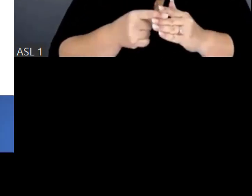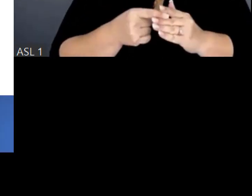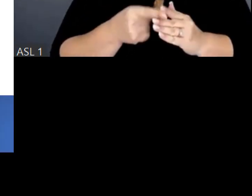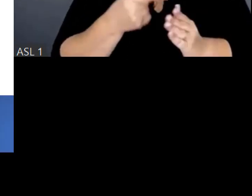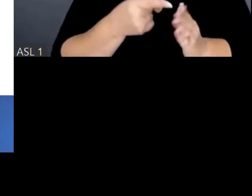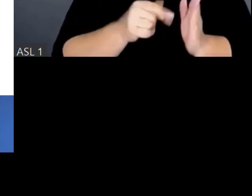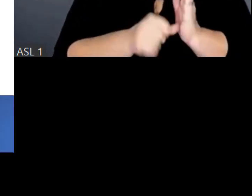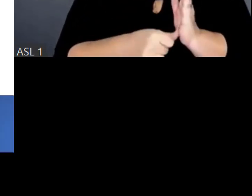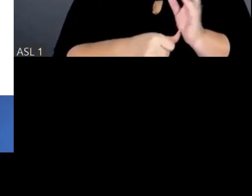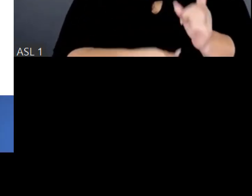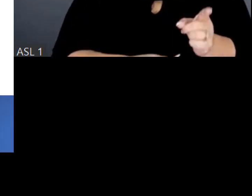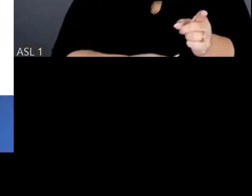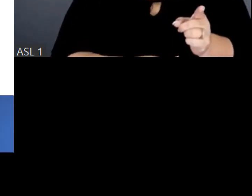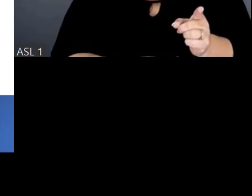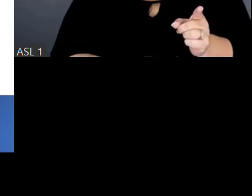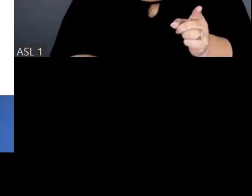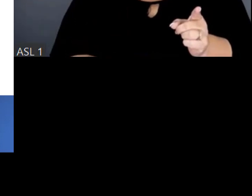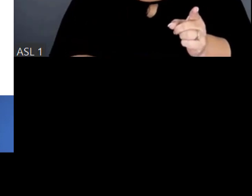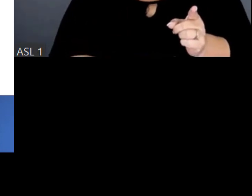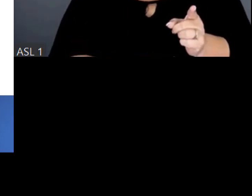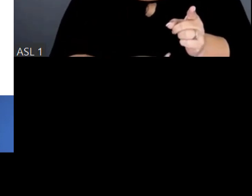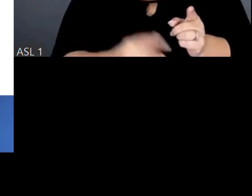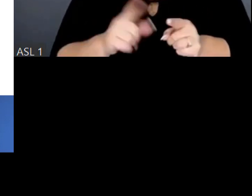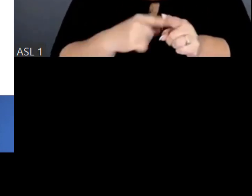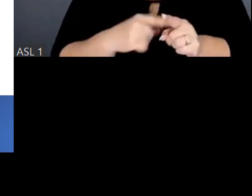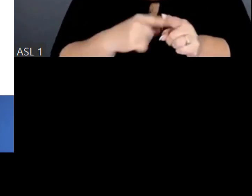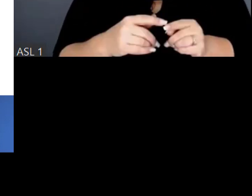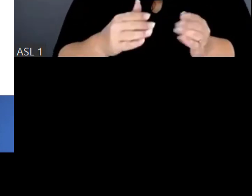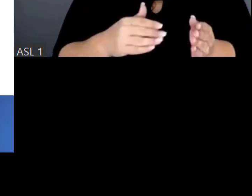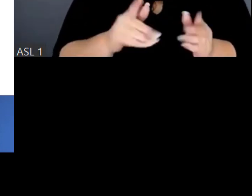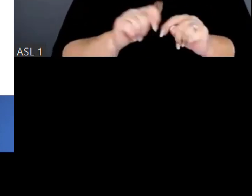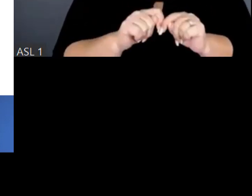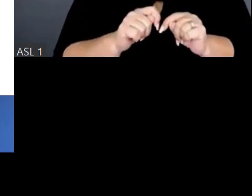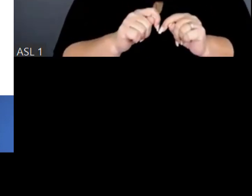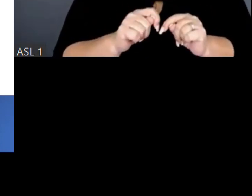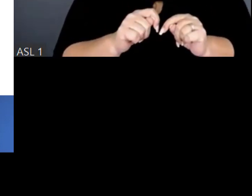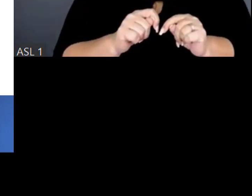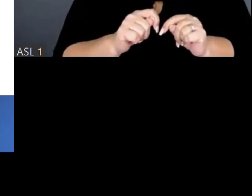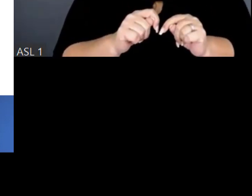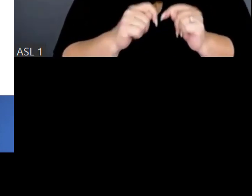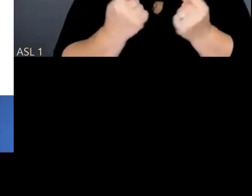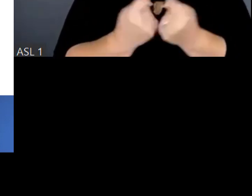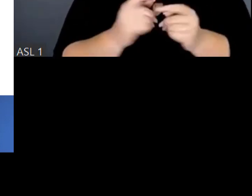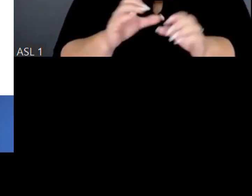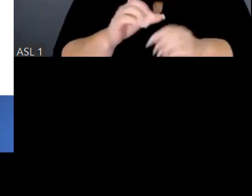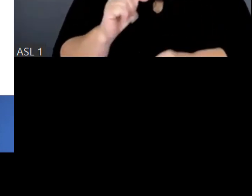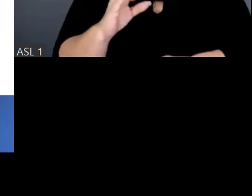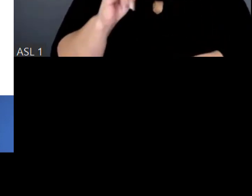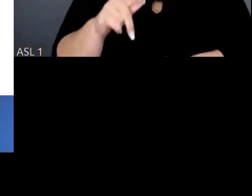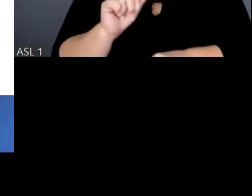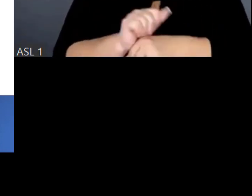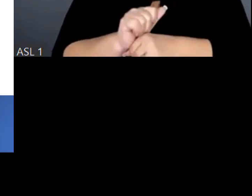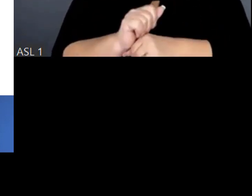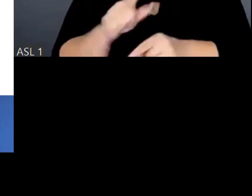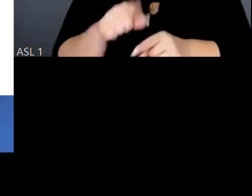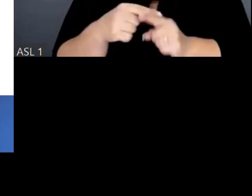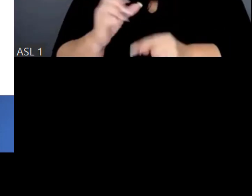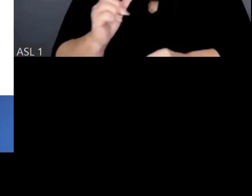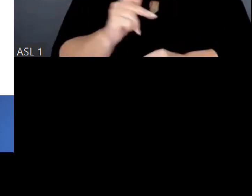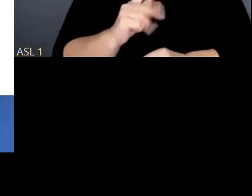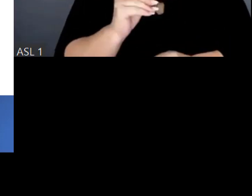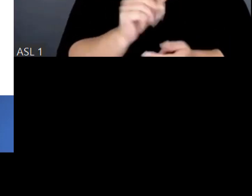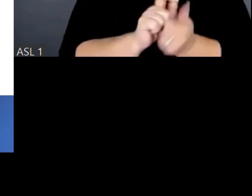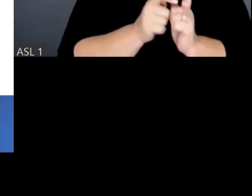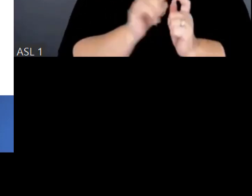the original impression. And then this team did trip work and actually went in and